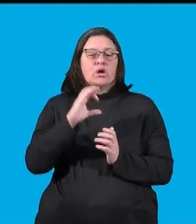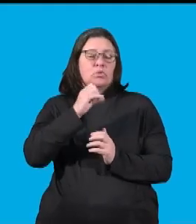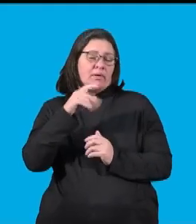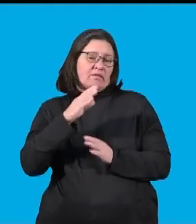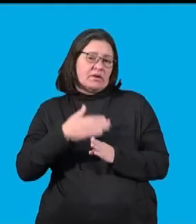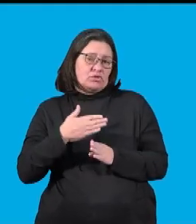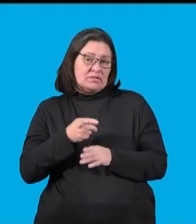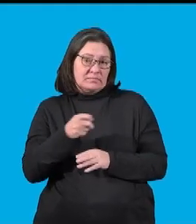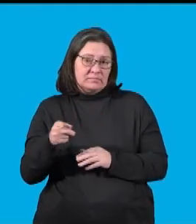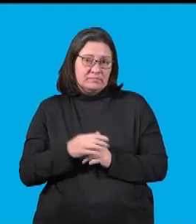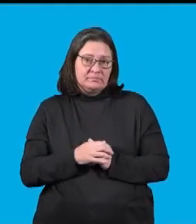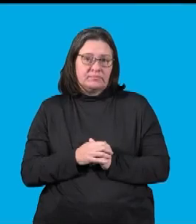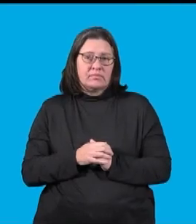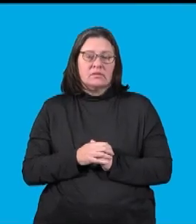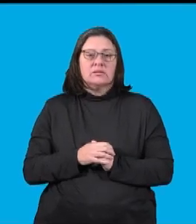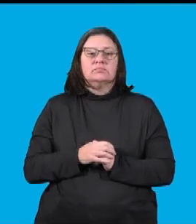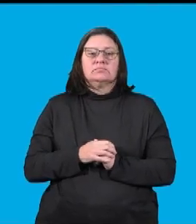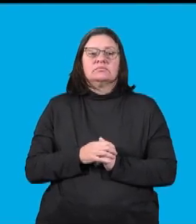function.